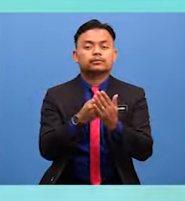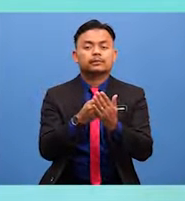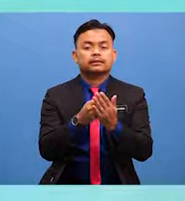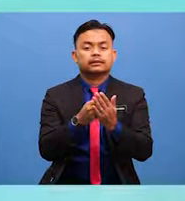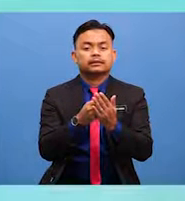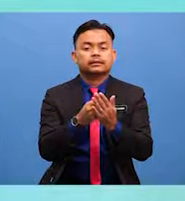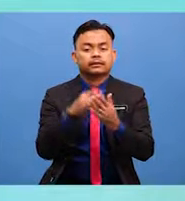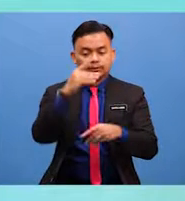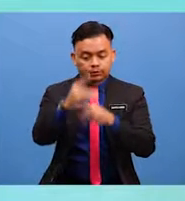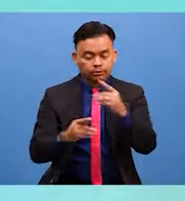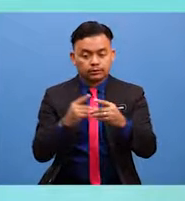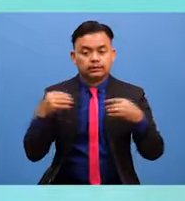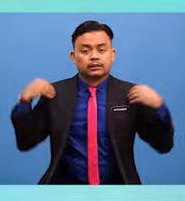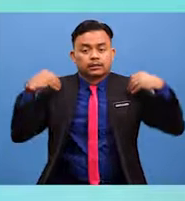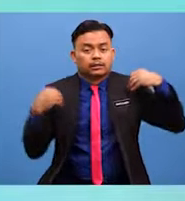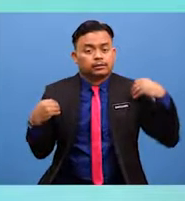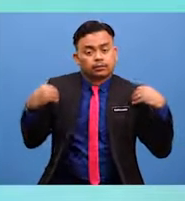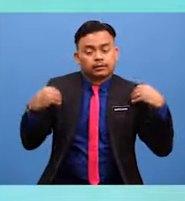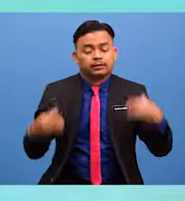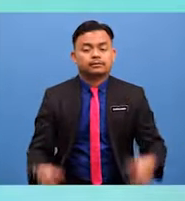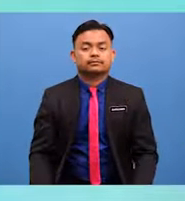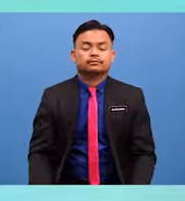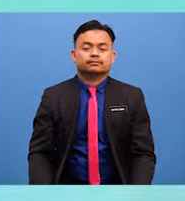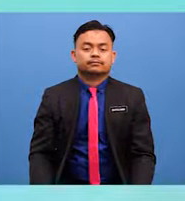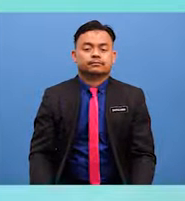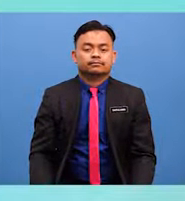simple present tense, and to write an email.